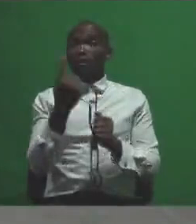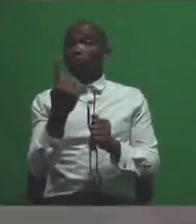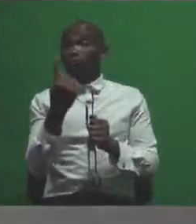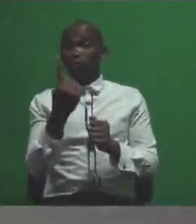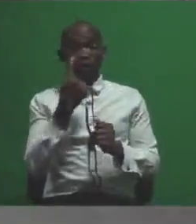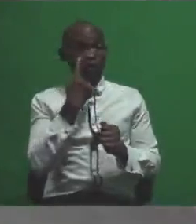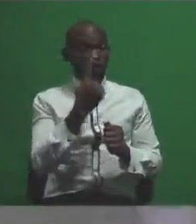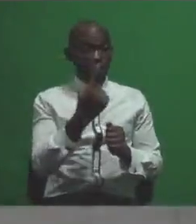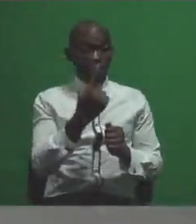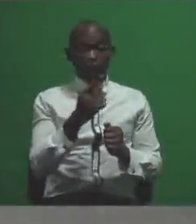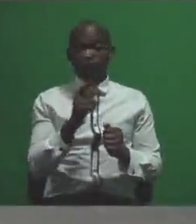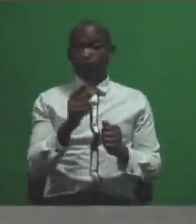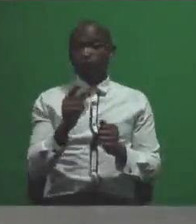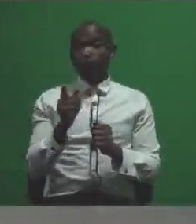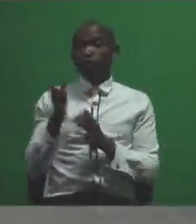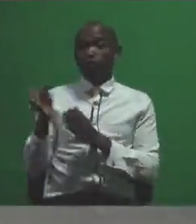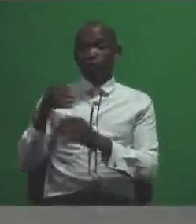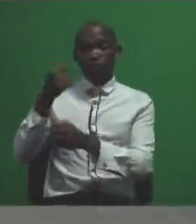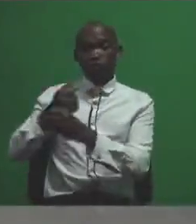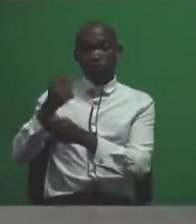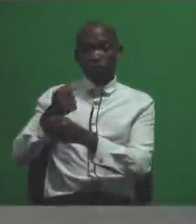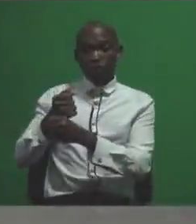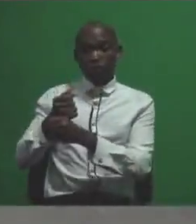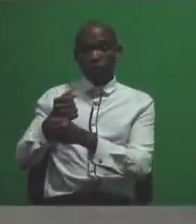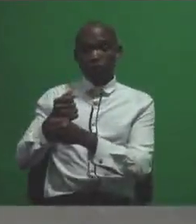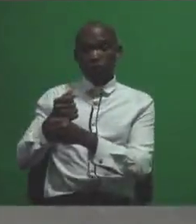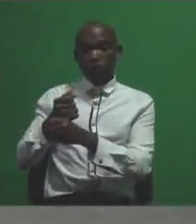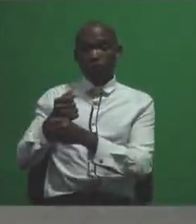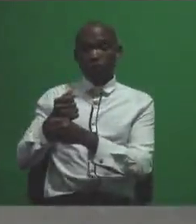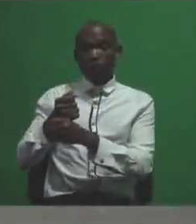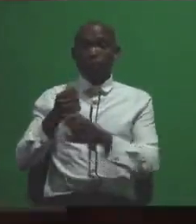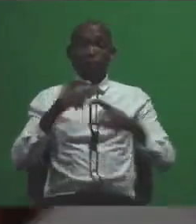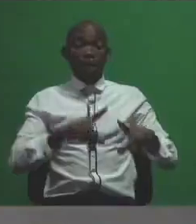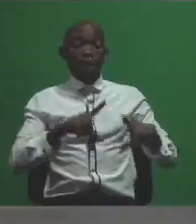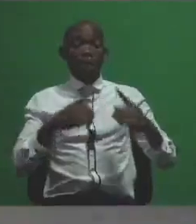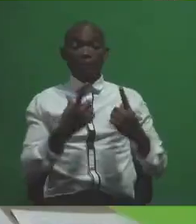something, and someone look like doing something. But